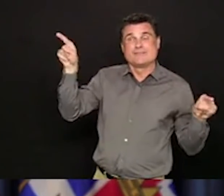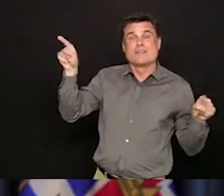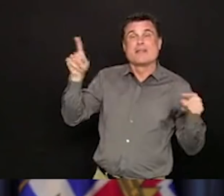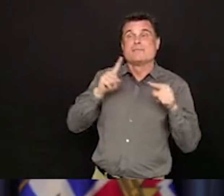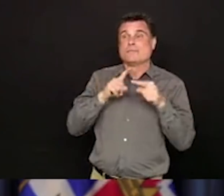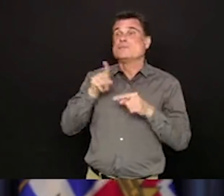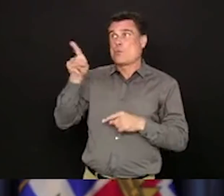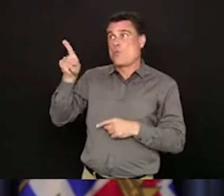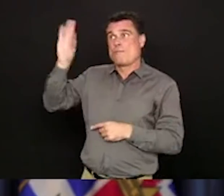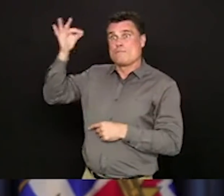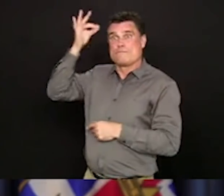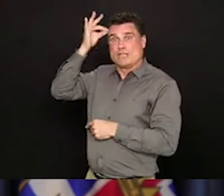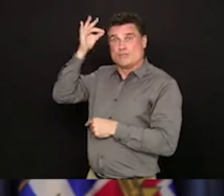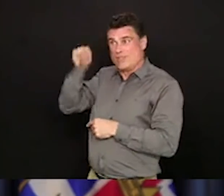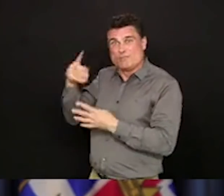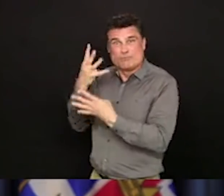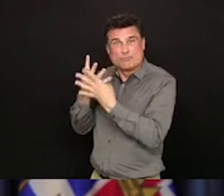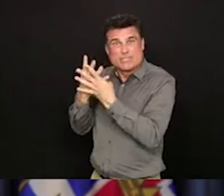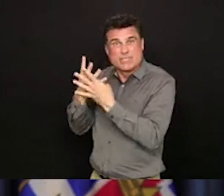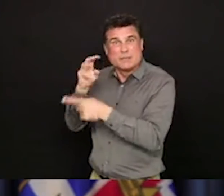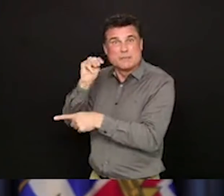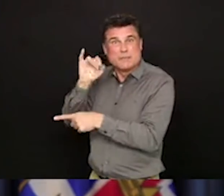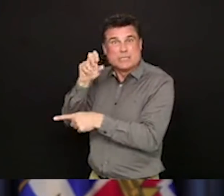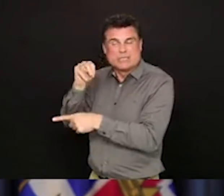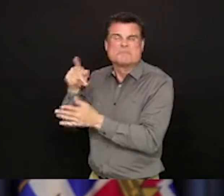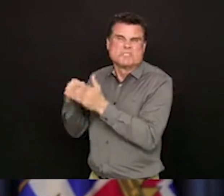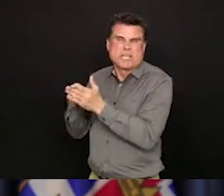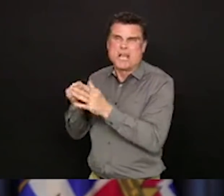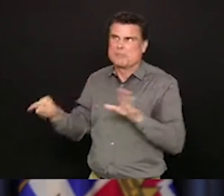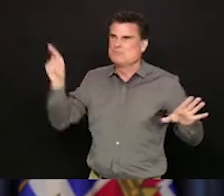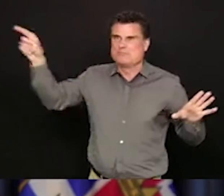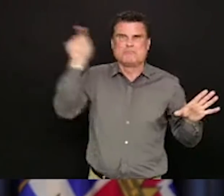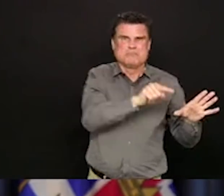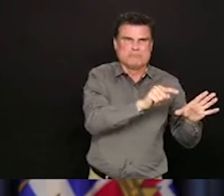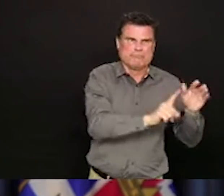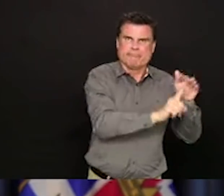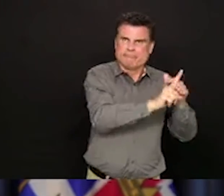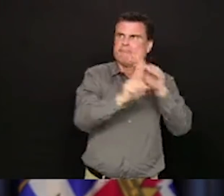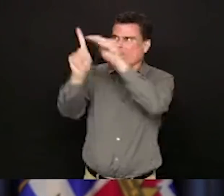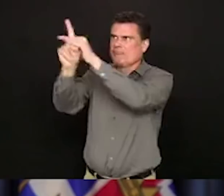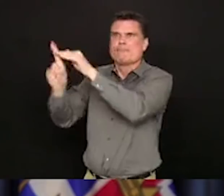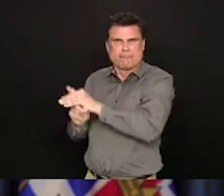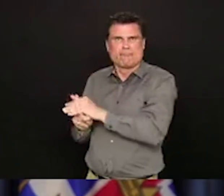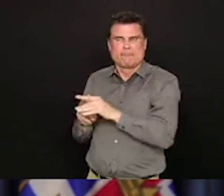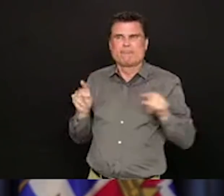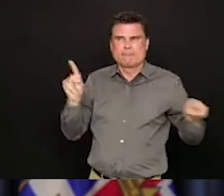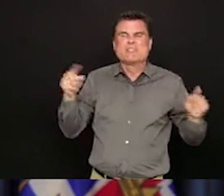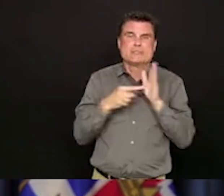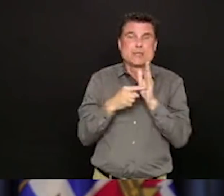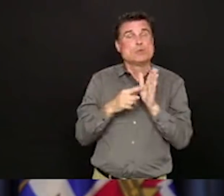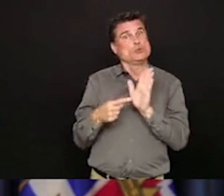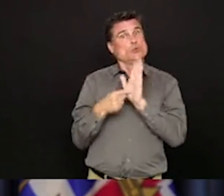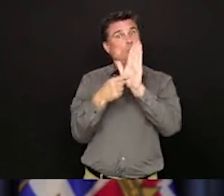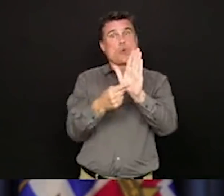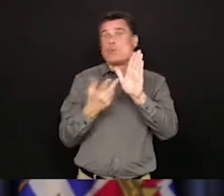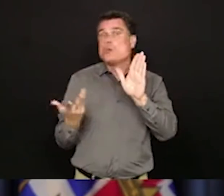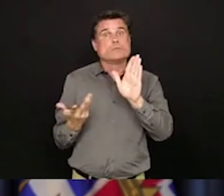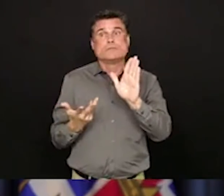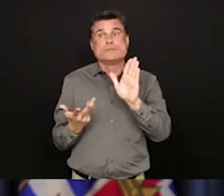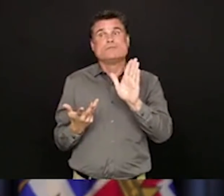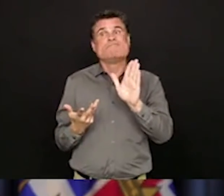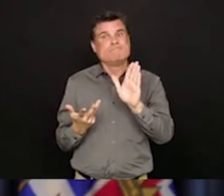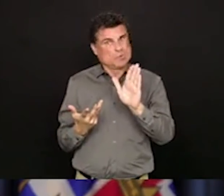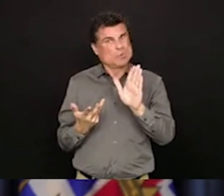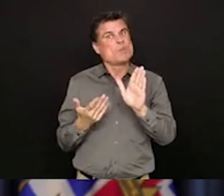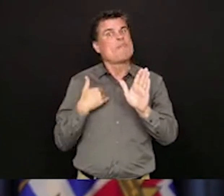ongoing risks posed by COVID-19 to the health of people in British Columbia. And what it says to us, surely, is that we have